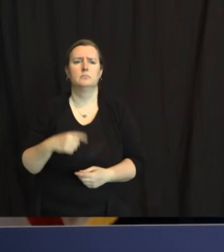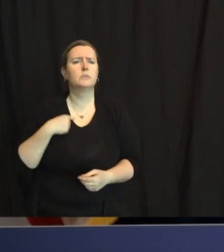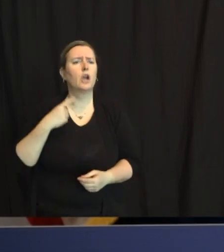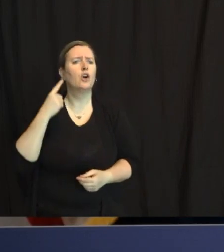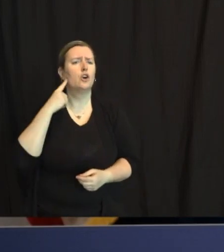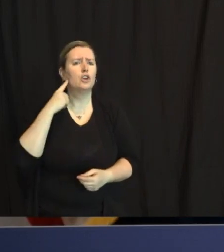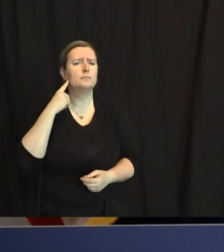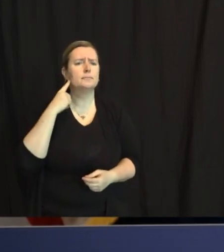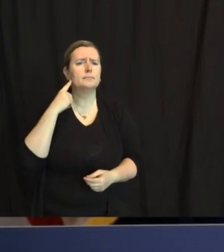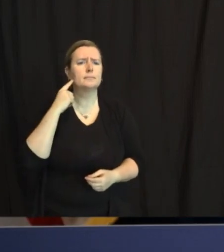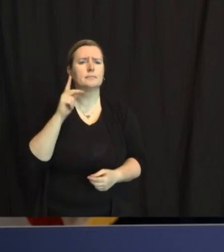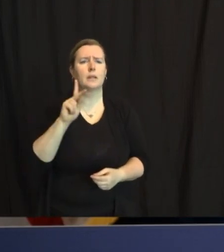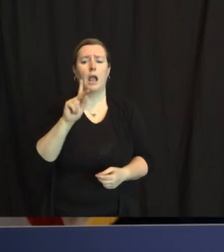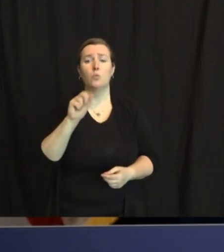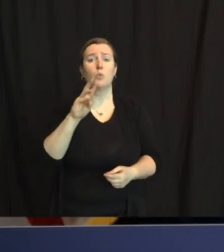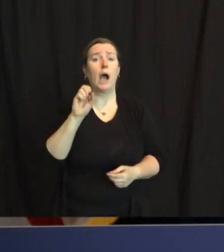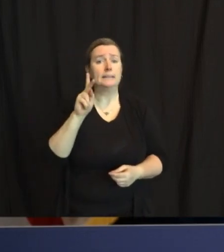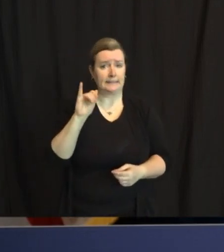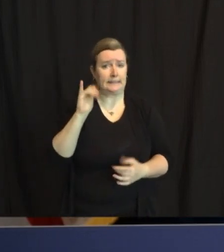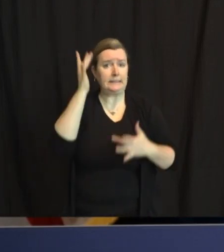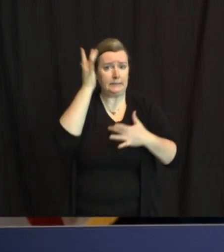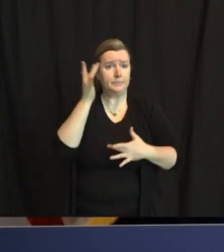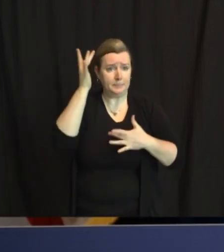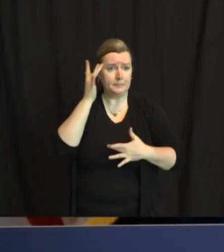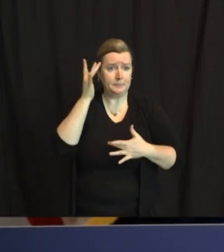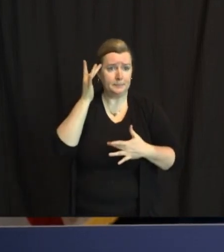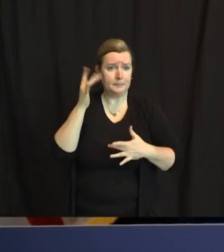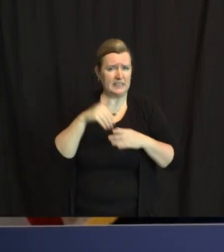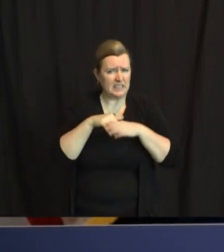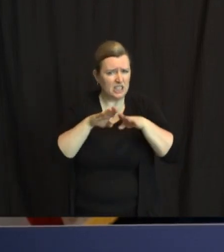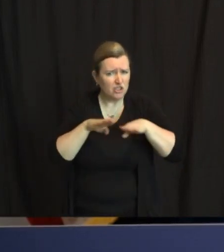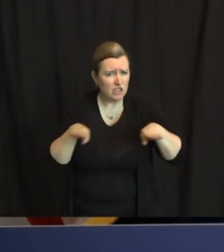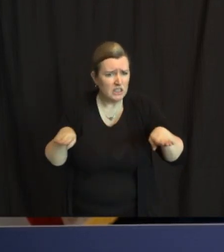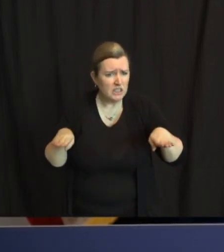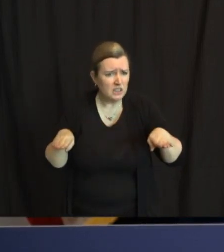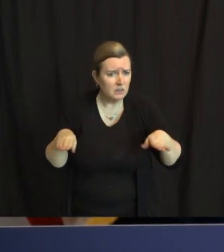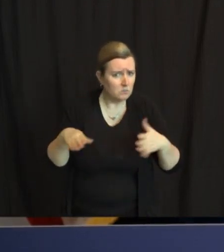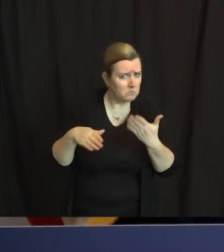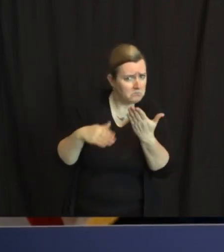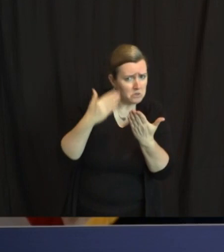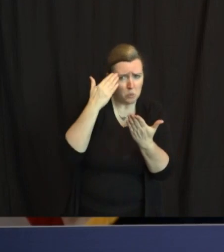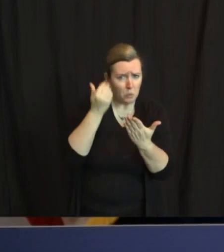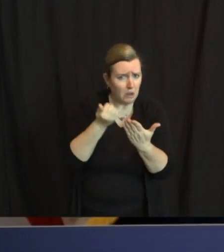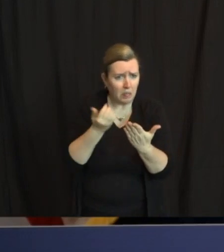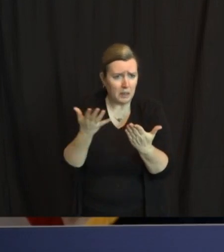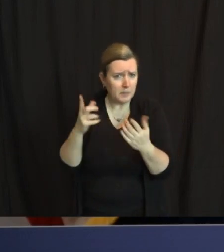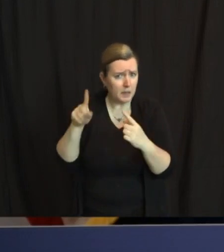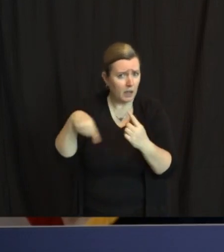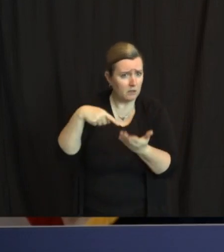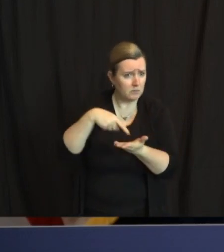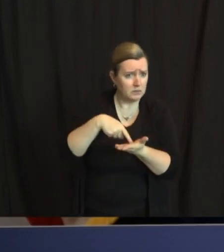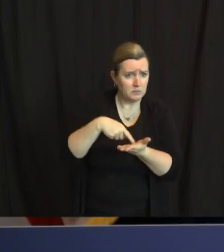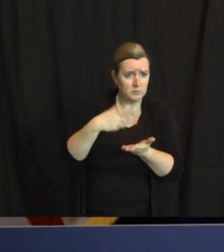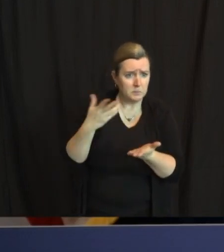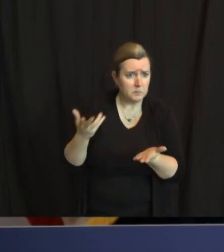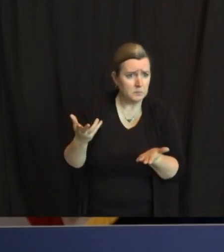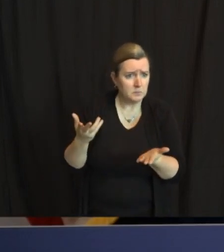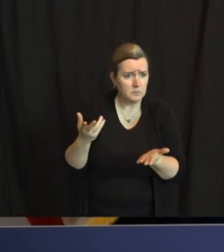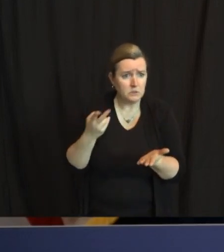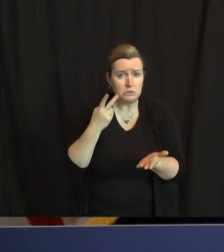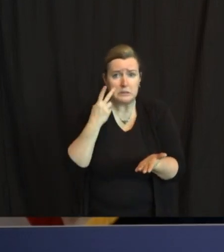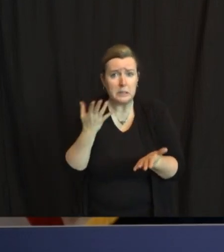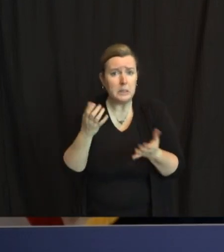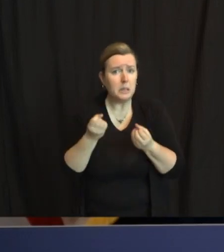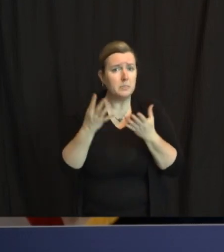Kawasaki-like syndrome in children. What does the state know about that right now? What are you tracking, and what are you seeing?